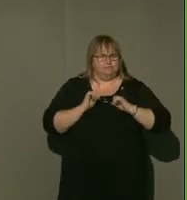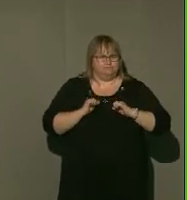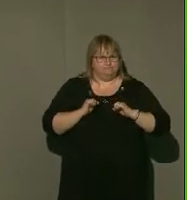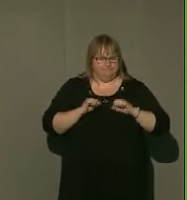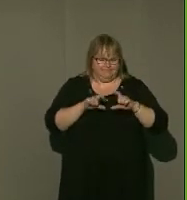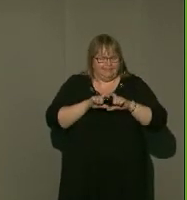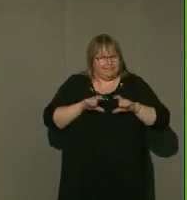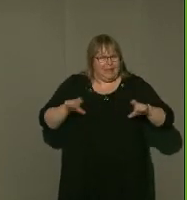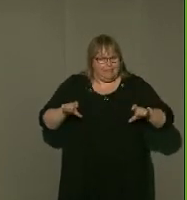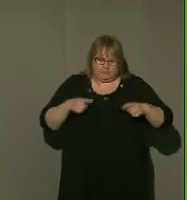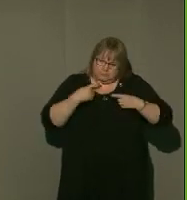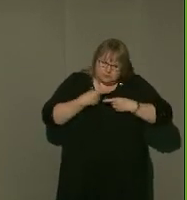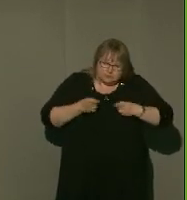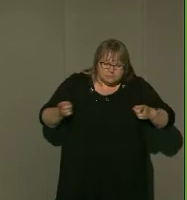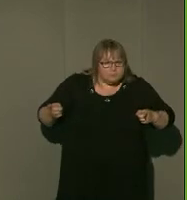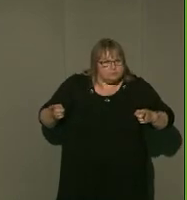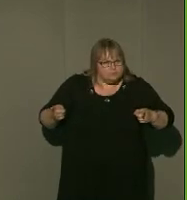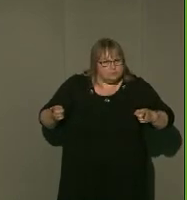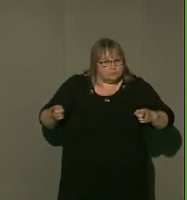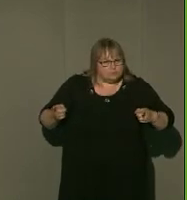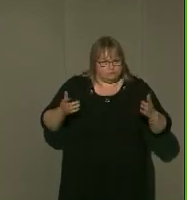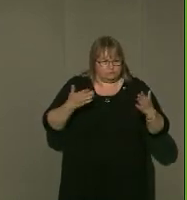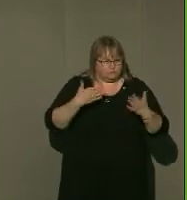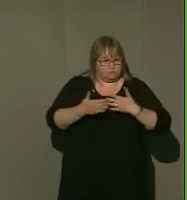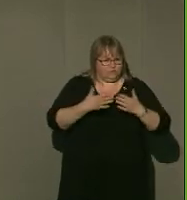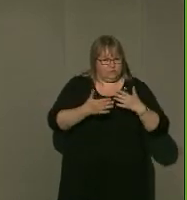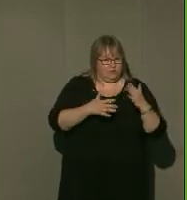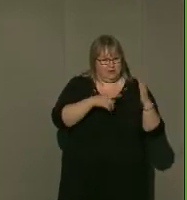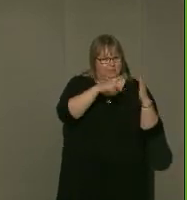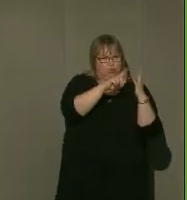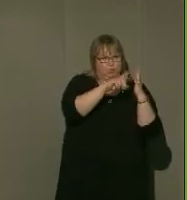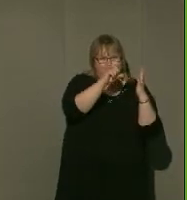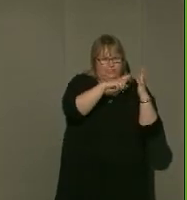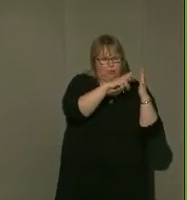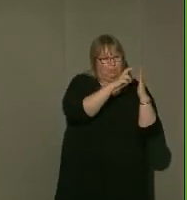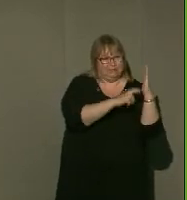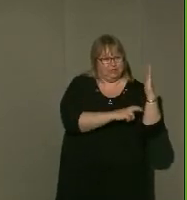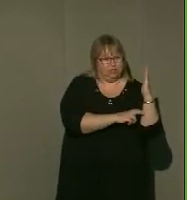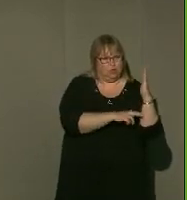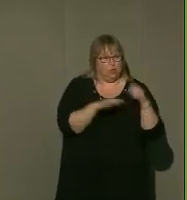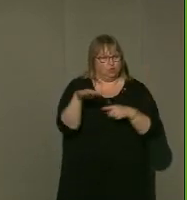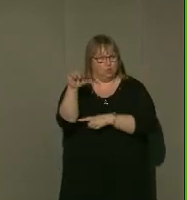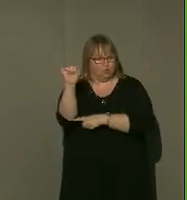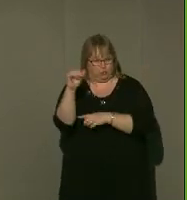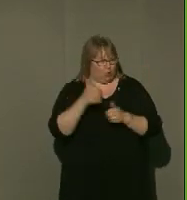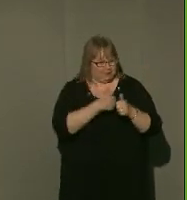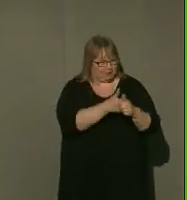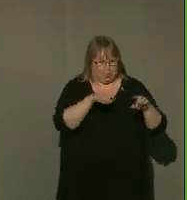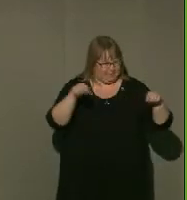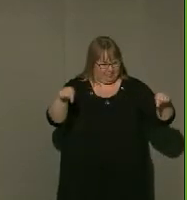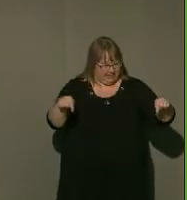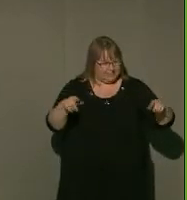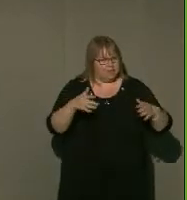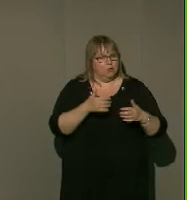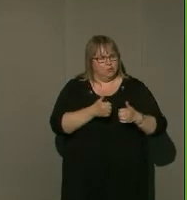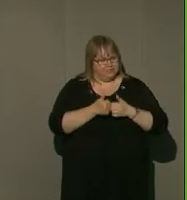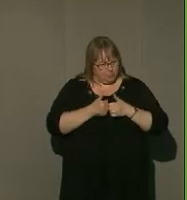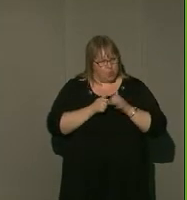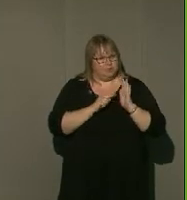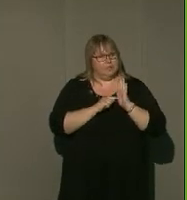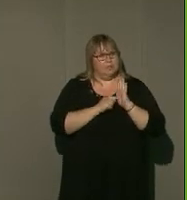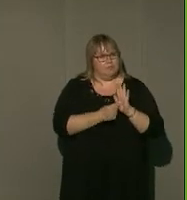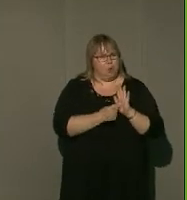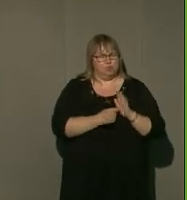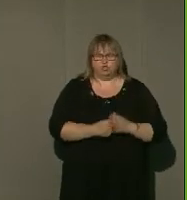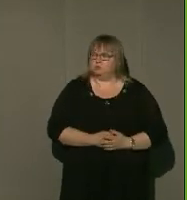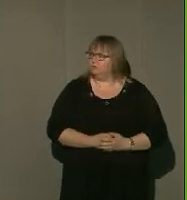statement. Is that correct? So it doesn't matter if it's social worker or UCU. It's not a petition that we're supporting. So if I remember from the text, there isn't a specific